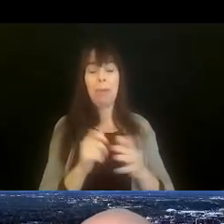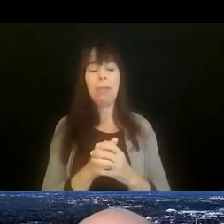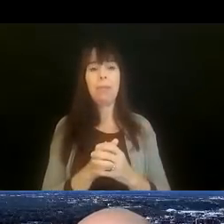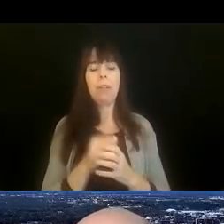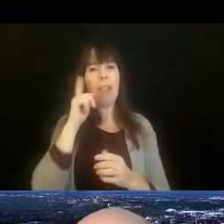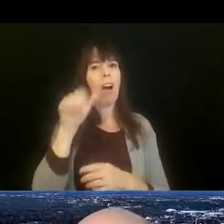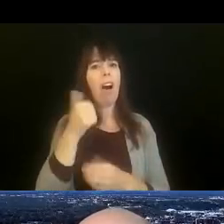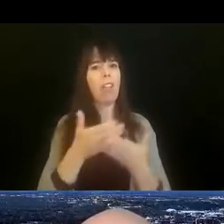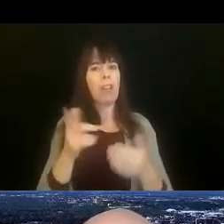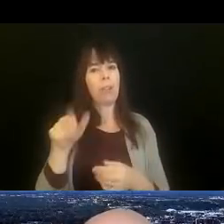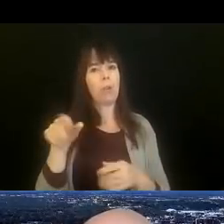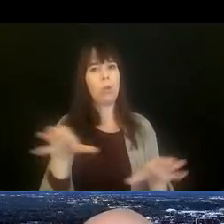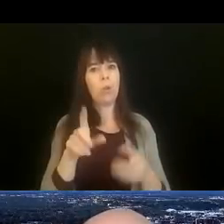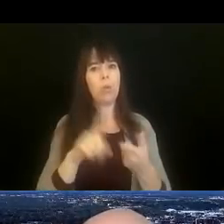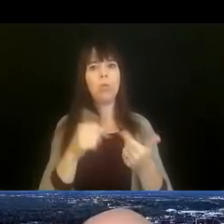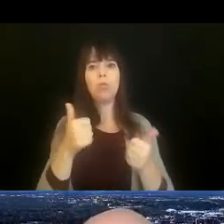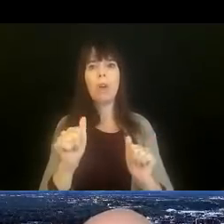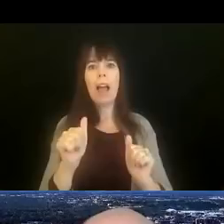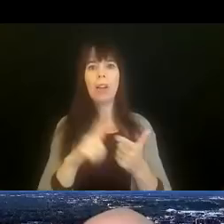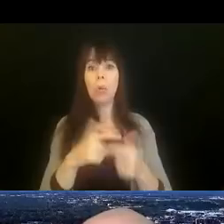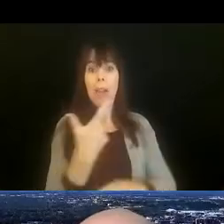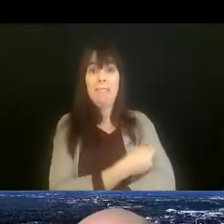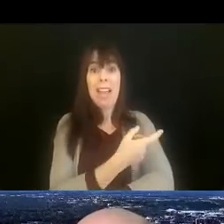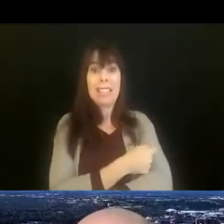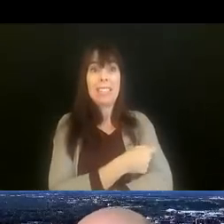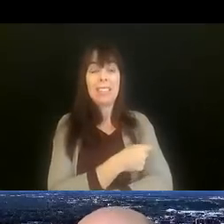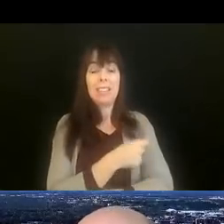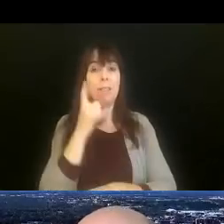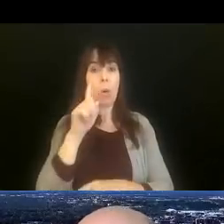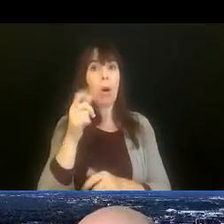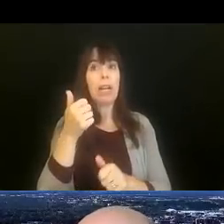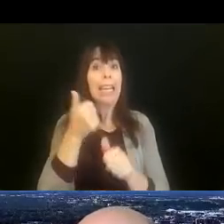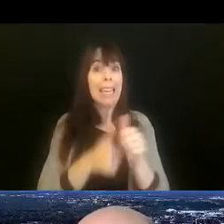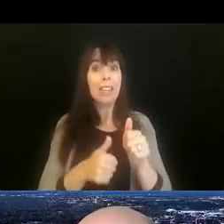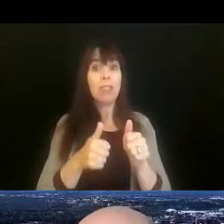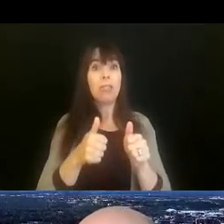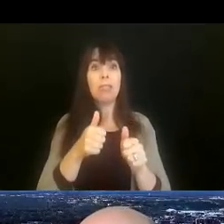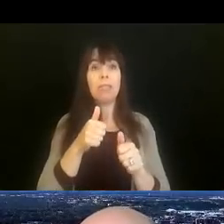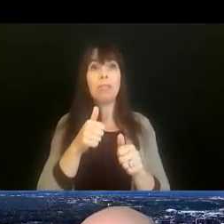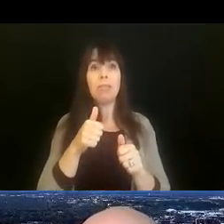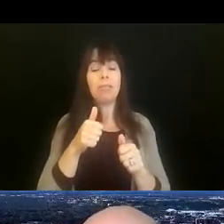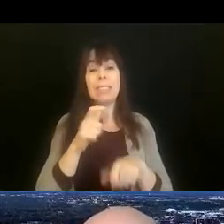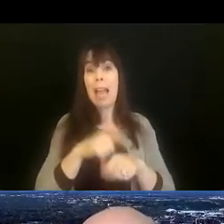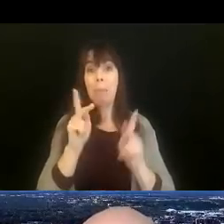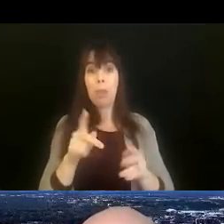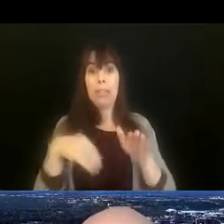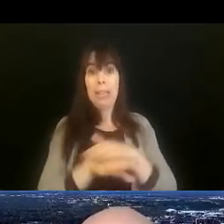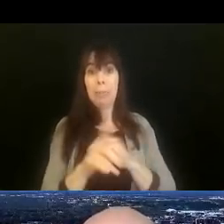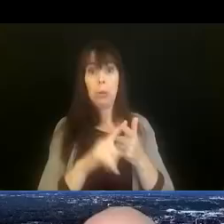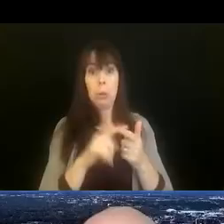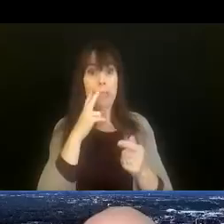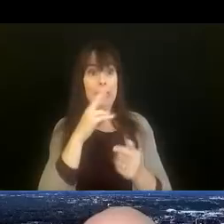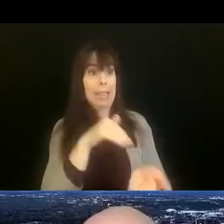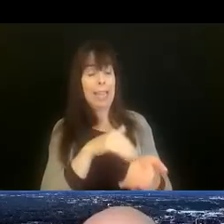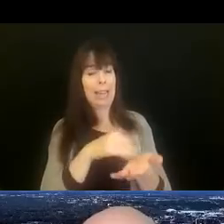we do have to do is try and vaccinate at each personal visit when a patient comes in, and take advantage as